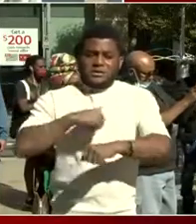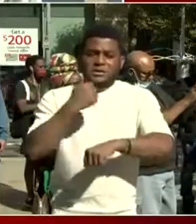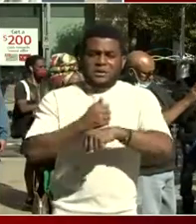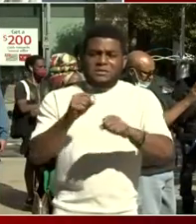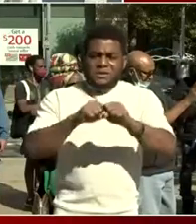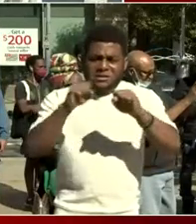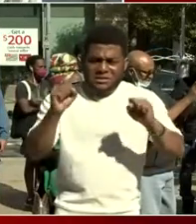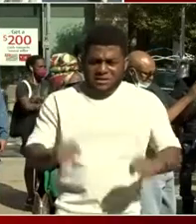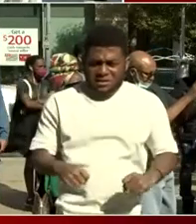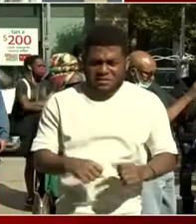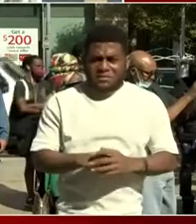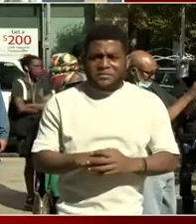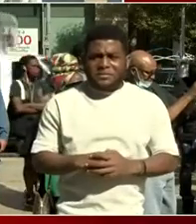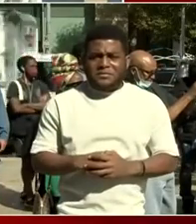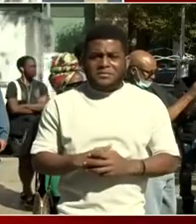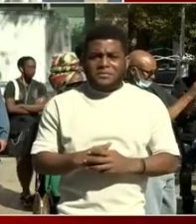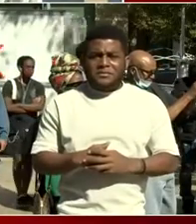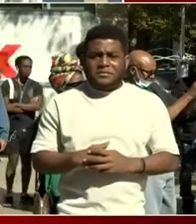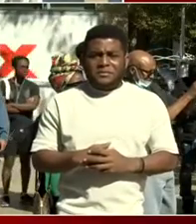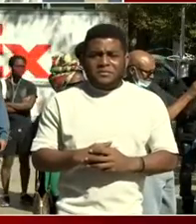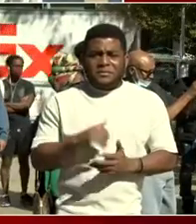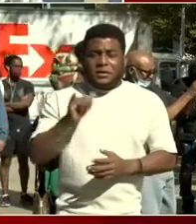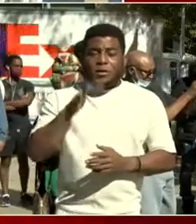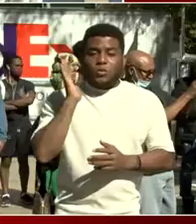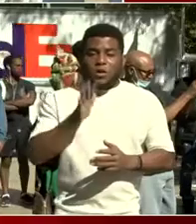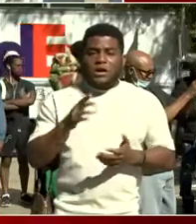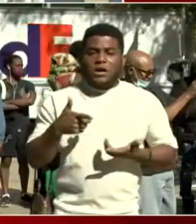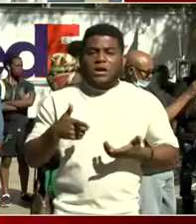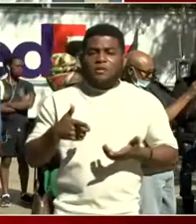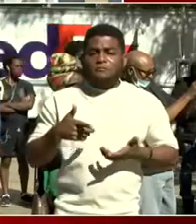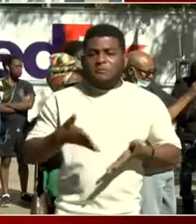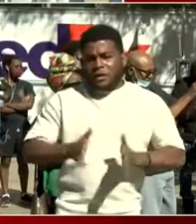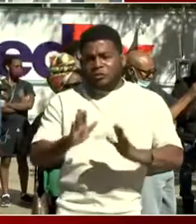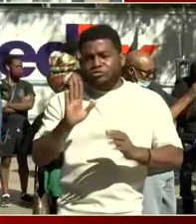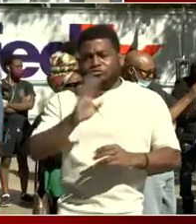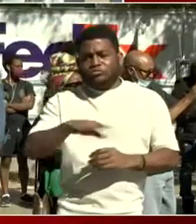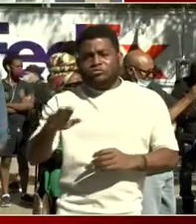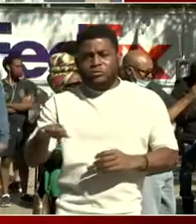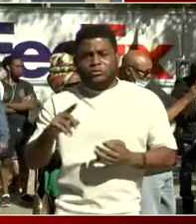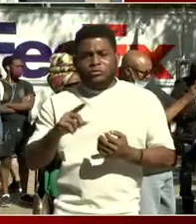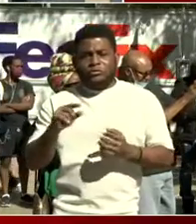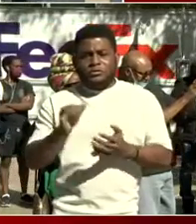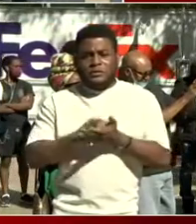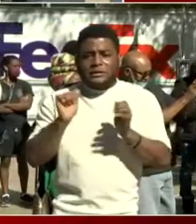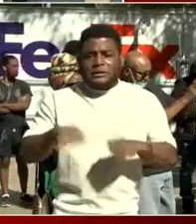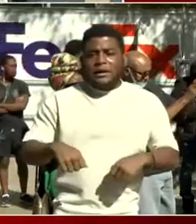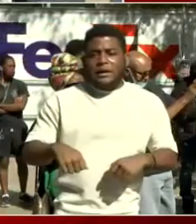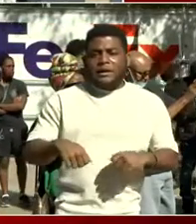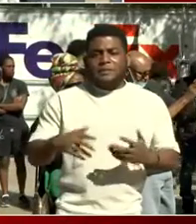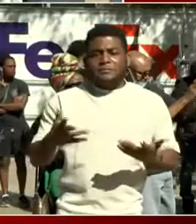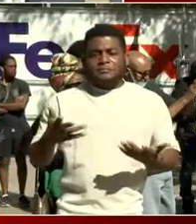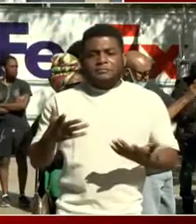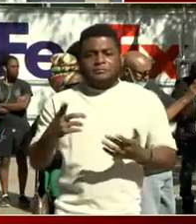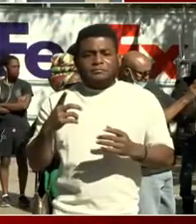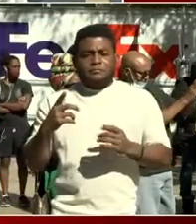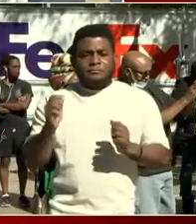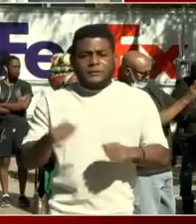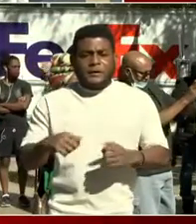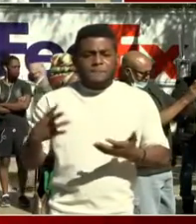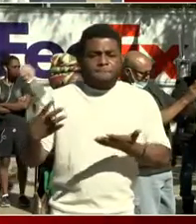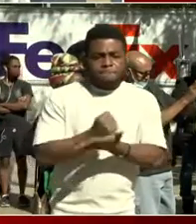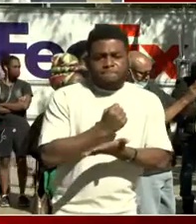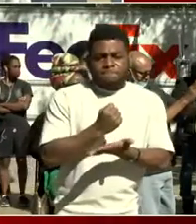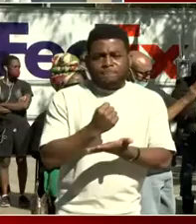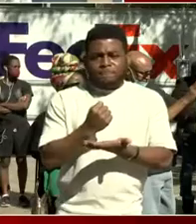that is going to allow children to be able to get what they have been missing for a year and a